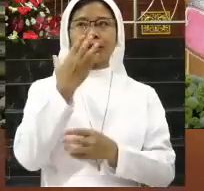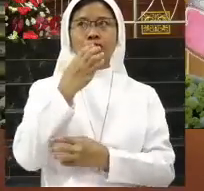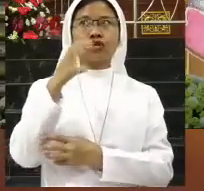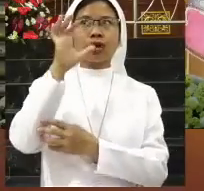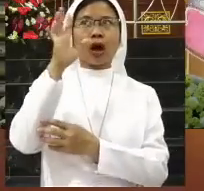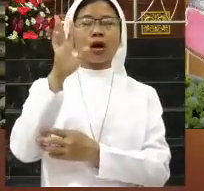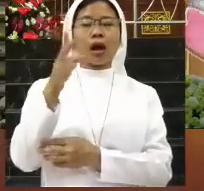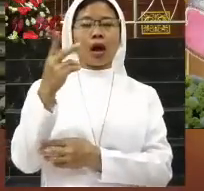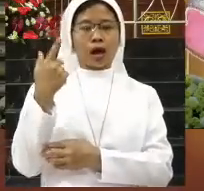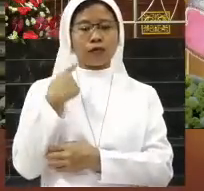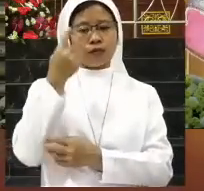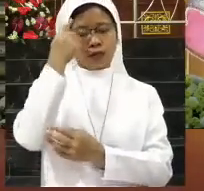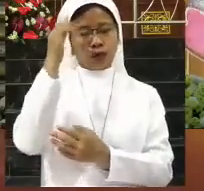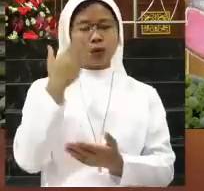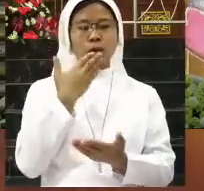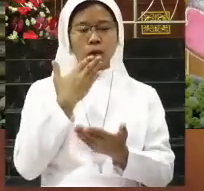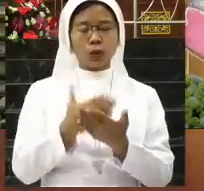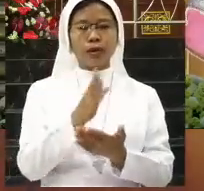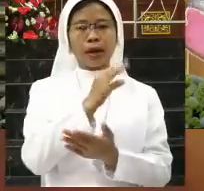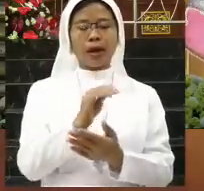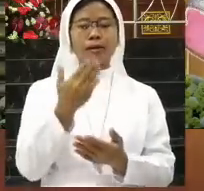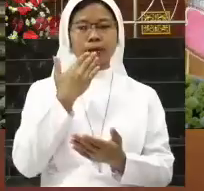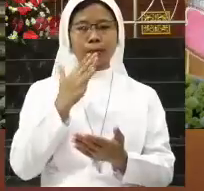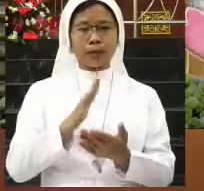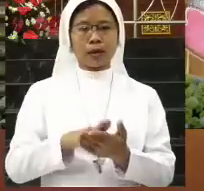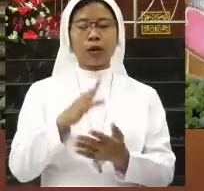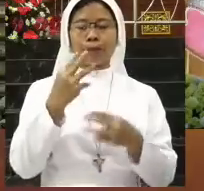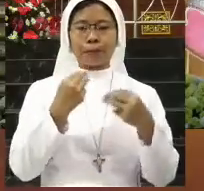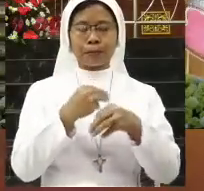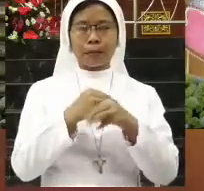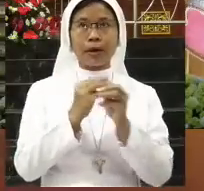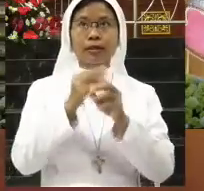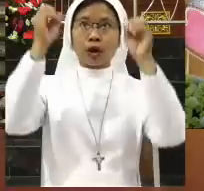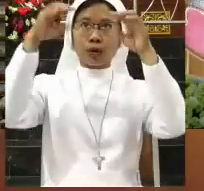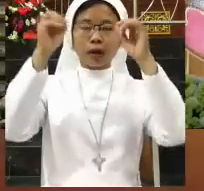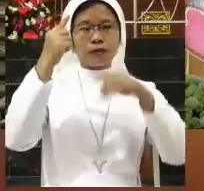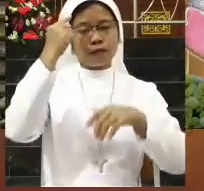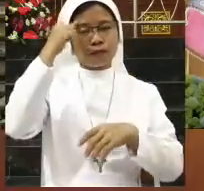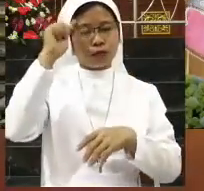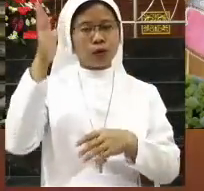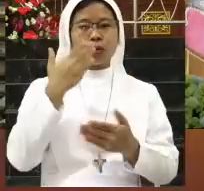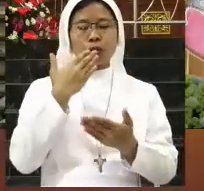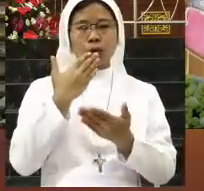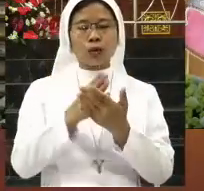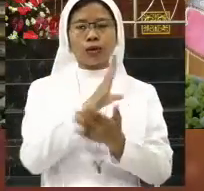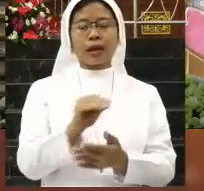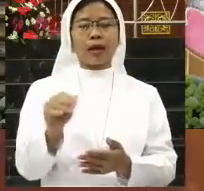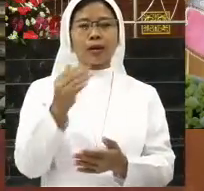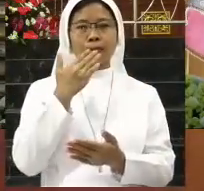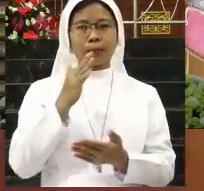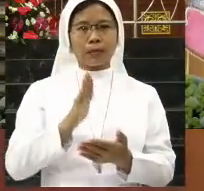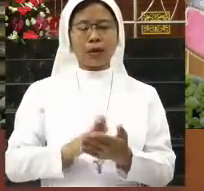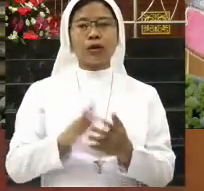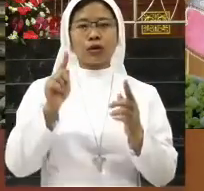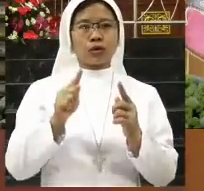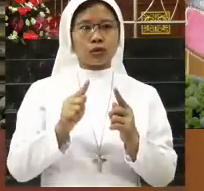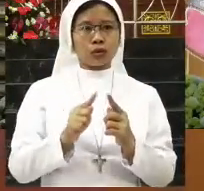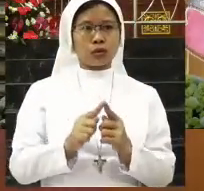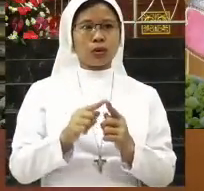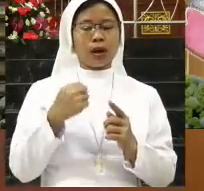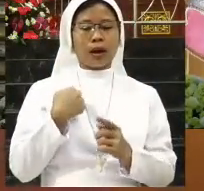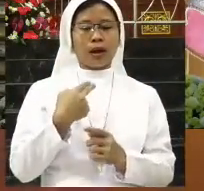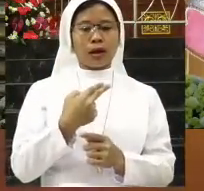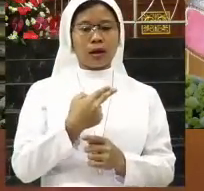rise for the good and the wicked, who makes the rain fall for the just and the unjust, who does